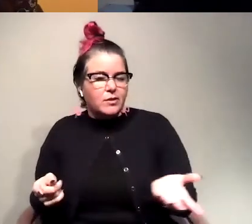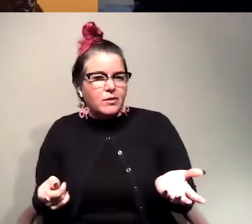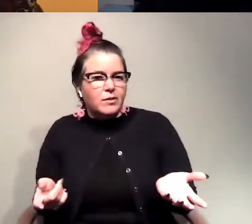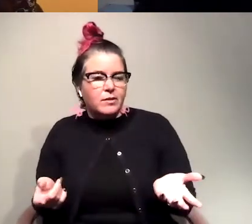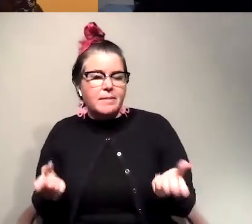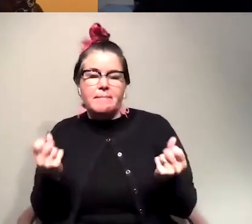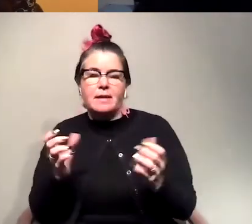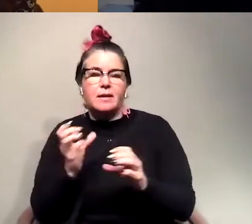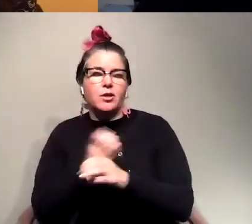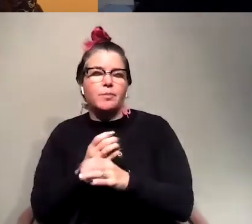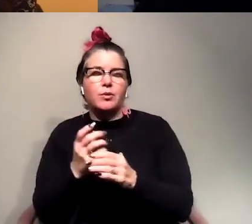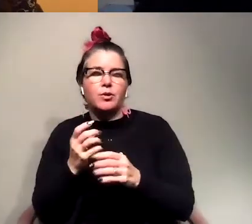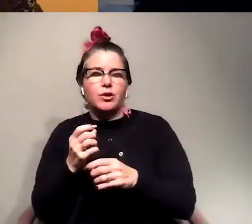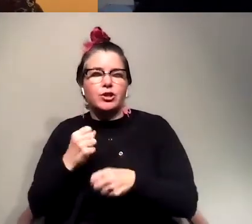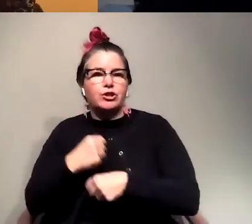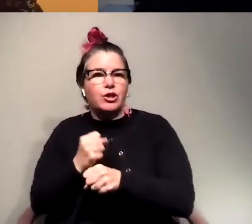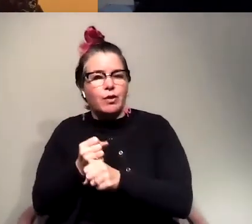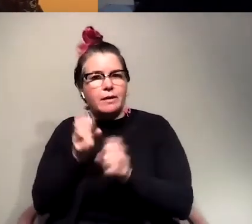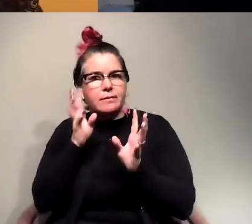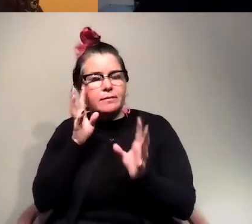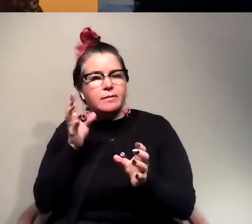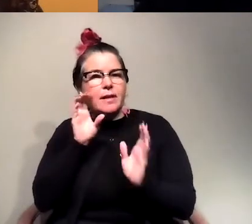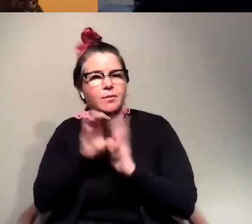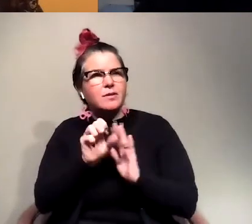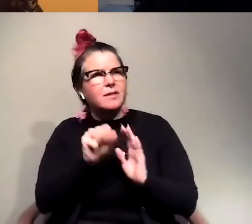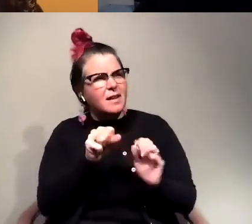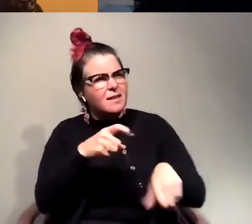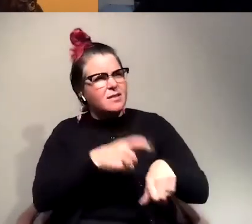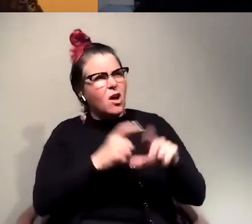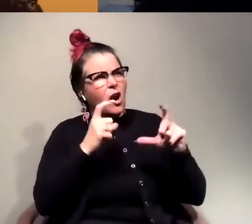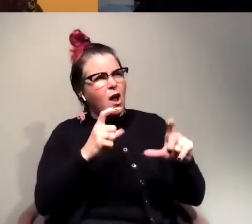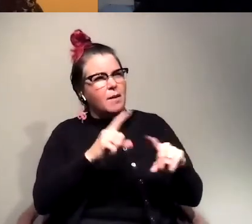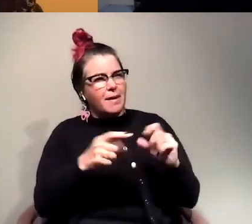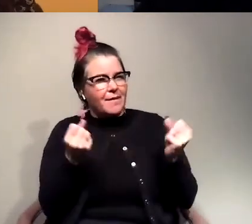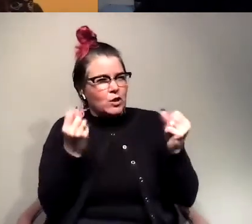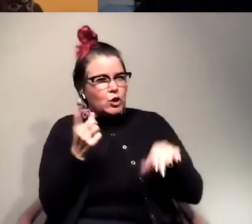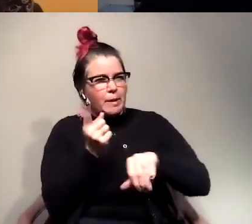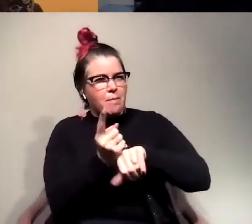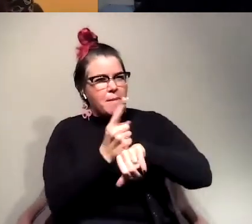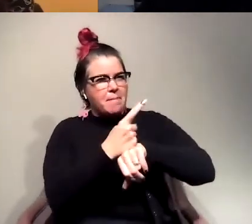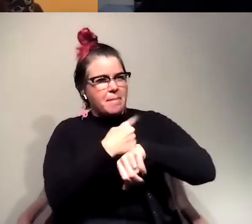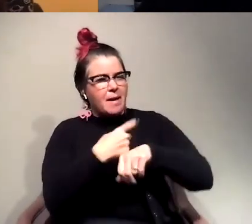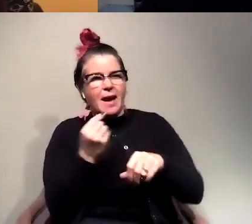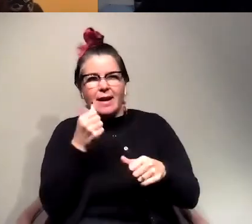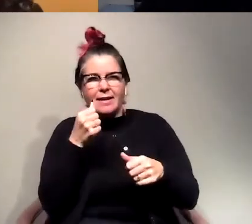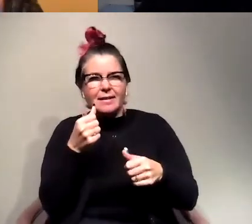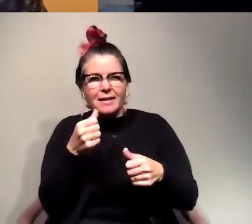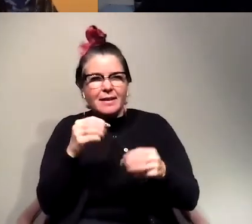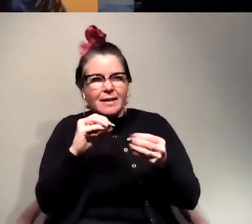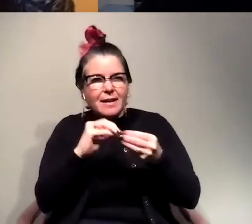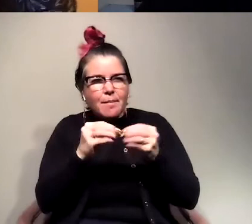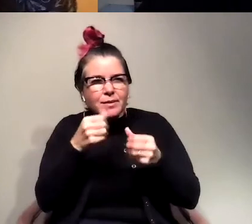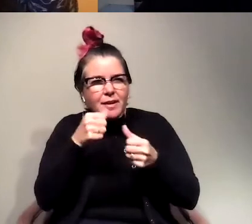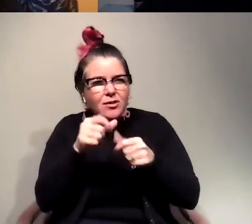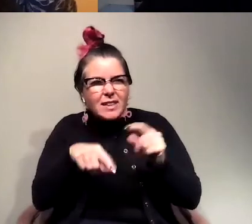computer generated imagery is like, yes, that is a clock, but it has too many hands and the letters aren't really legible, and also it